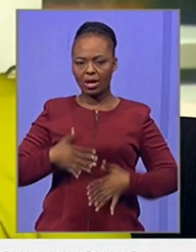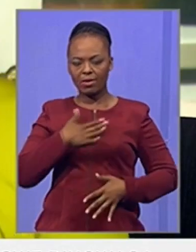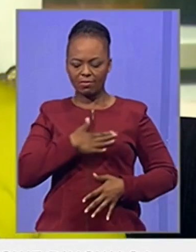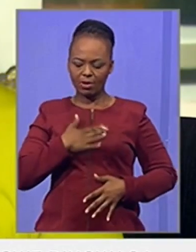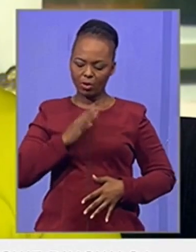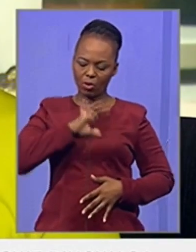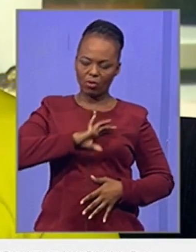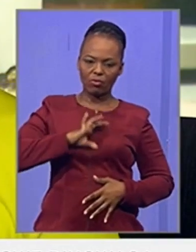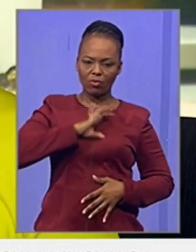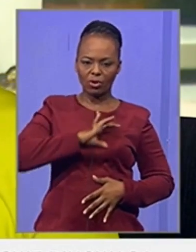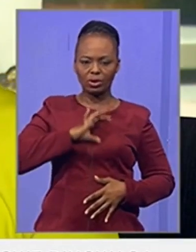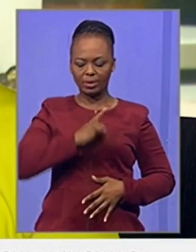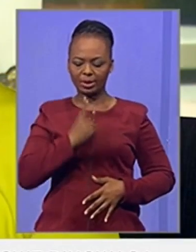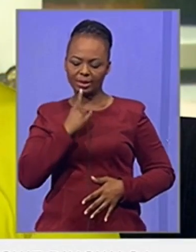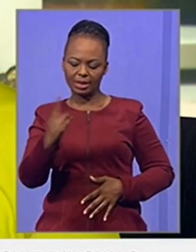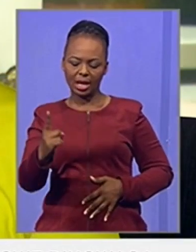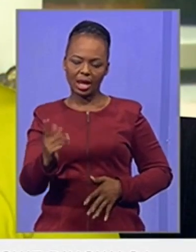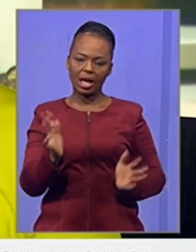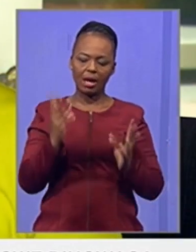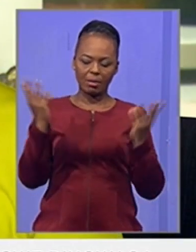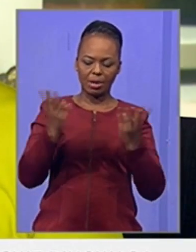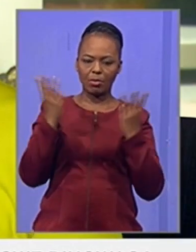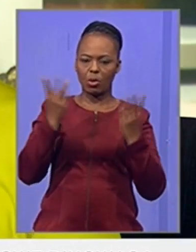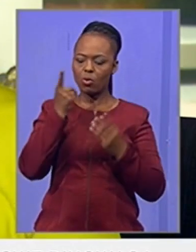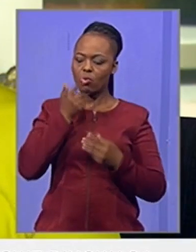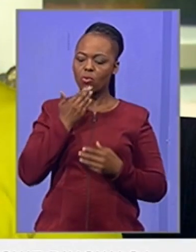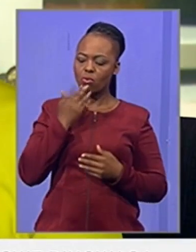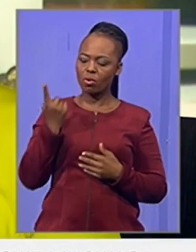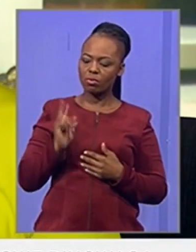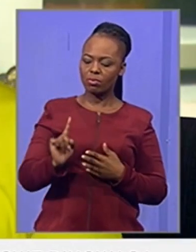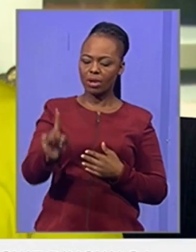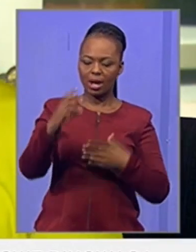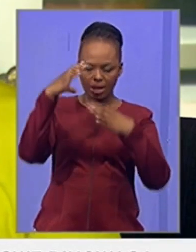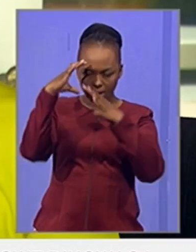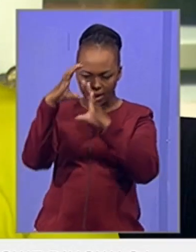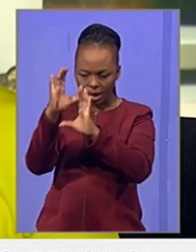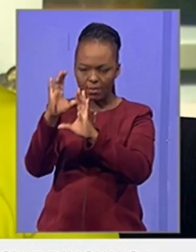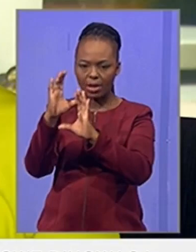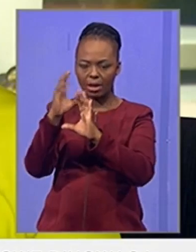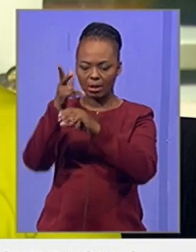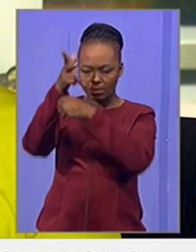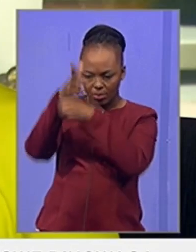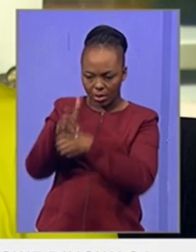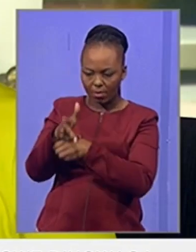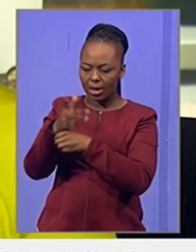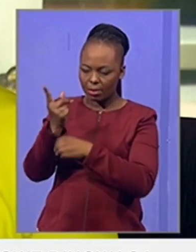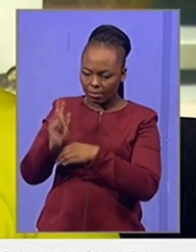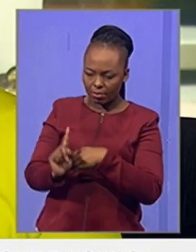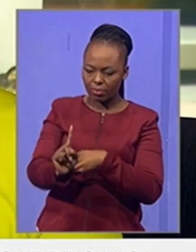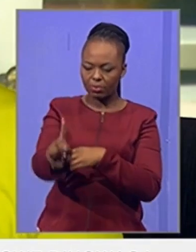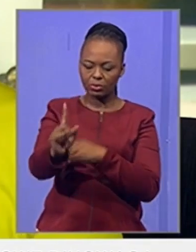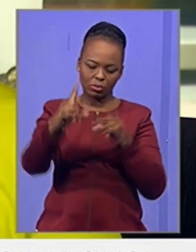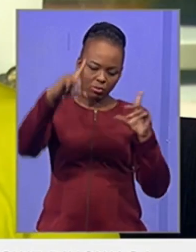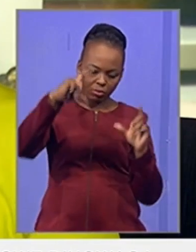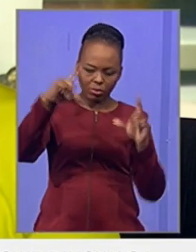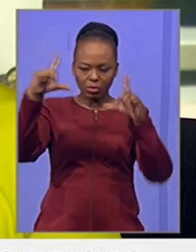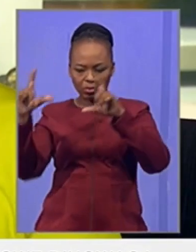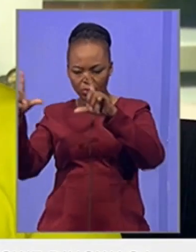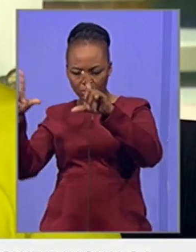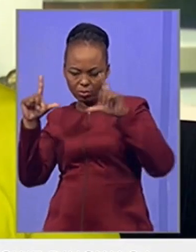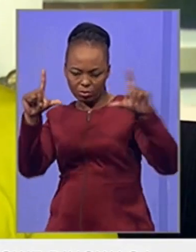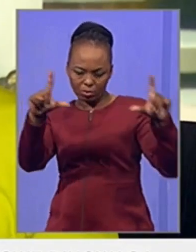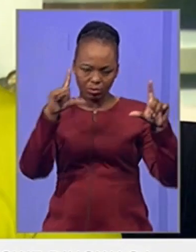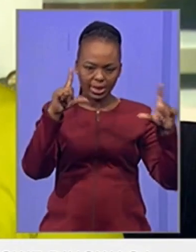comfortable. And he had said that, people would come in, the camera people would come in to take, photos of her with makeup